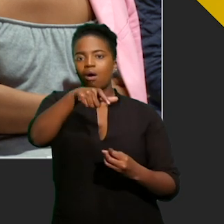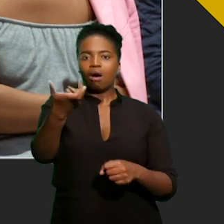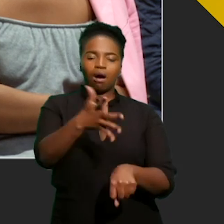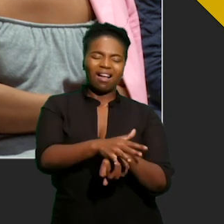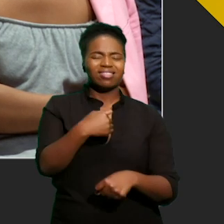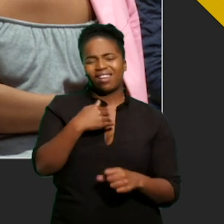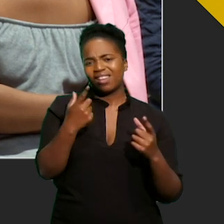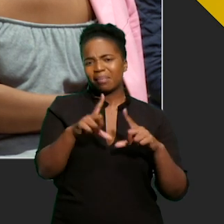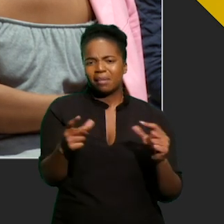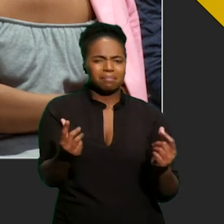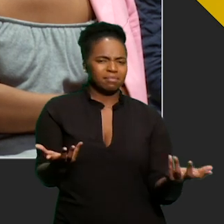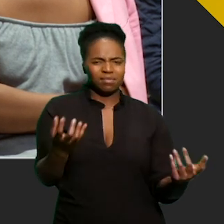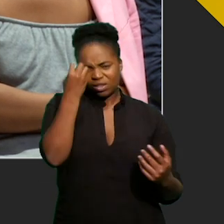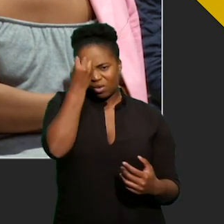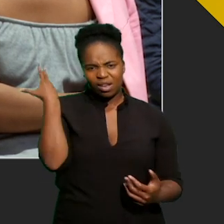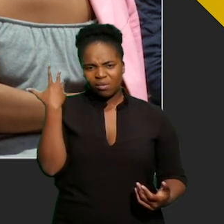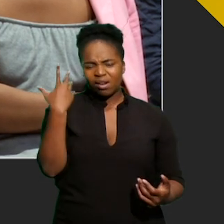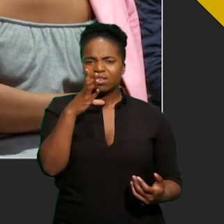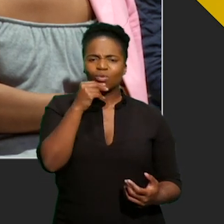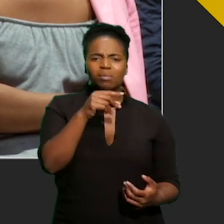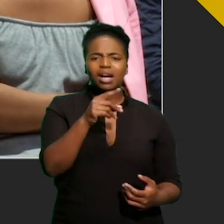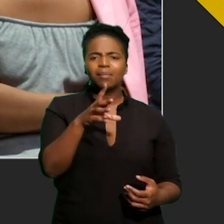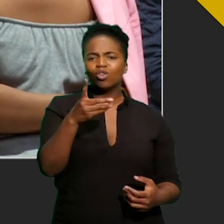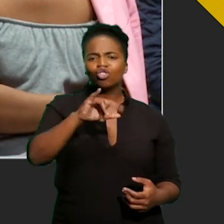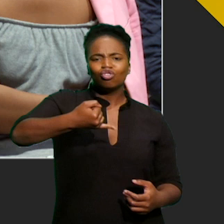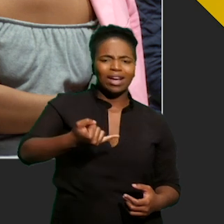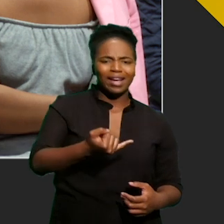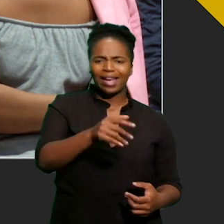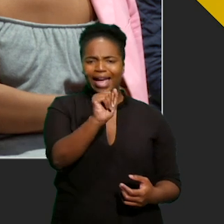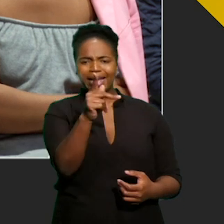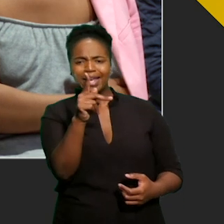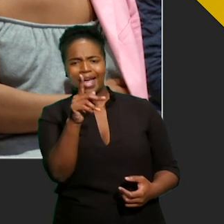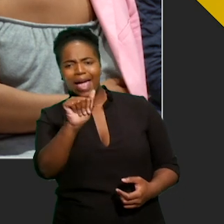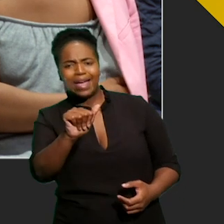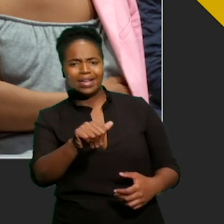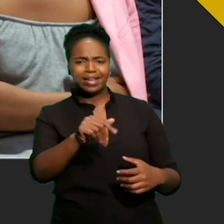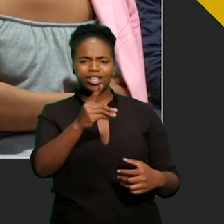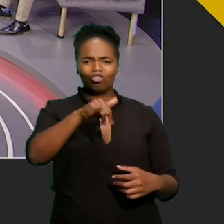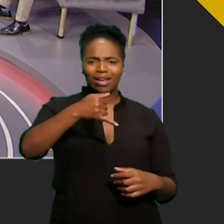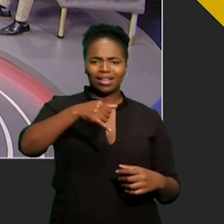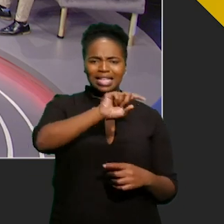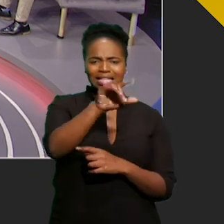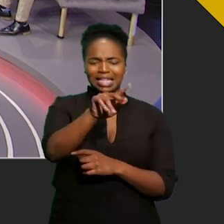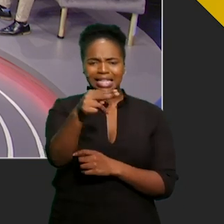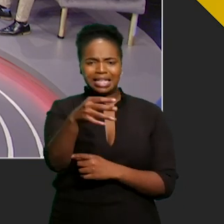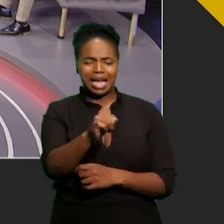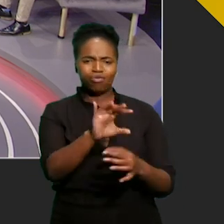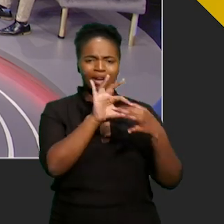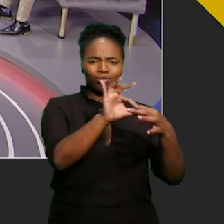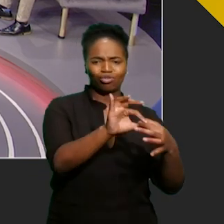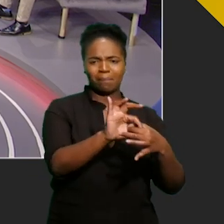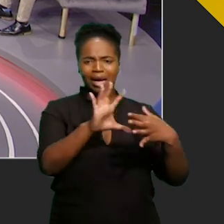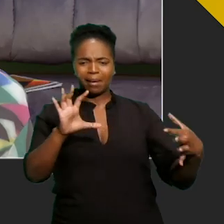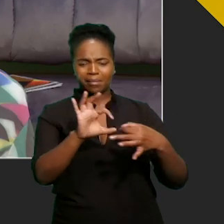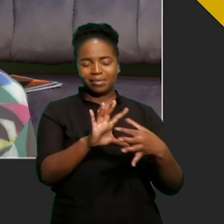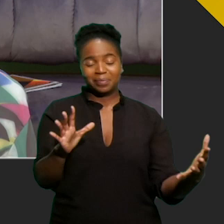then it trends, and then it's like, says quickly, says Kulumanga with DJ Zintle, no AKA. It's Warakana Monsens. It's Warakana Mon. We're